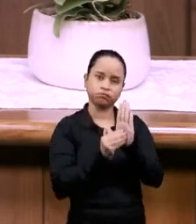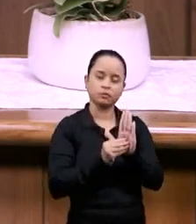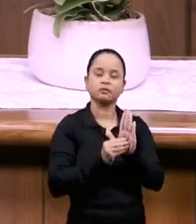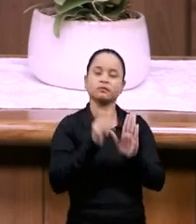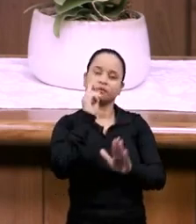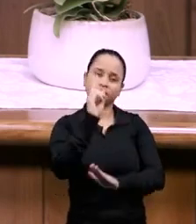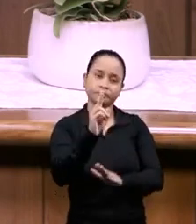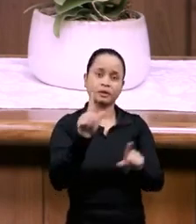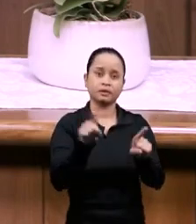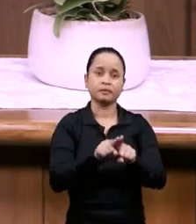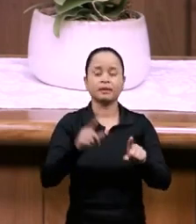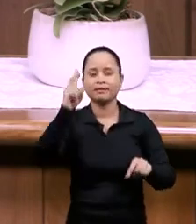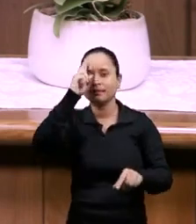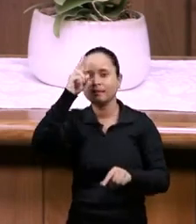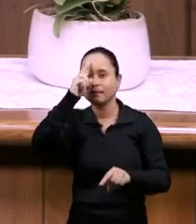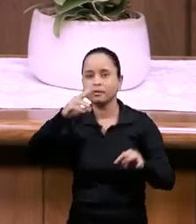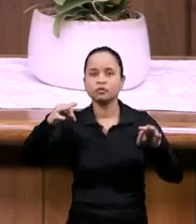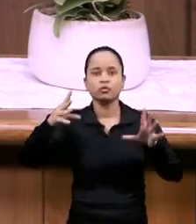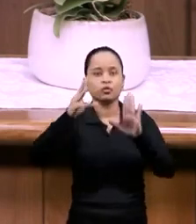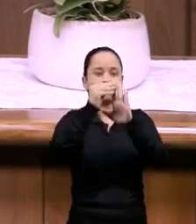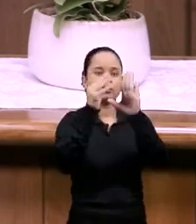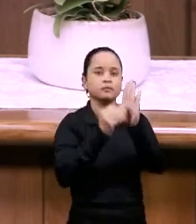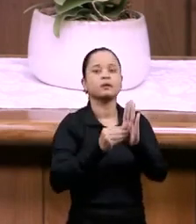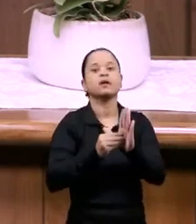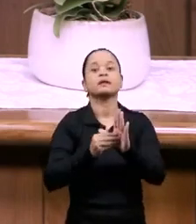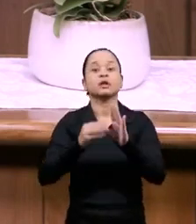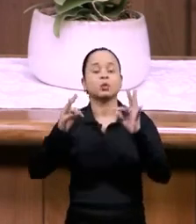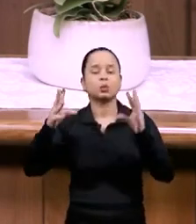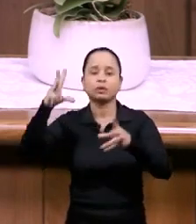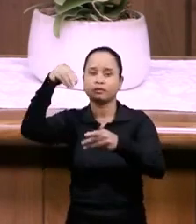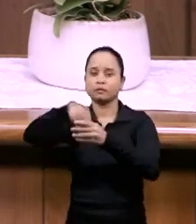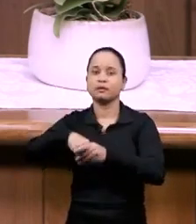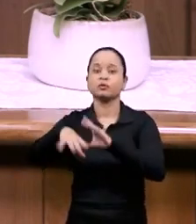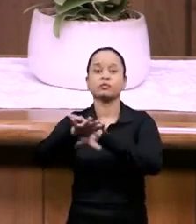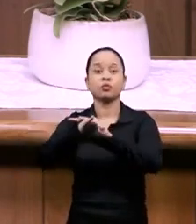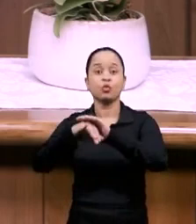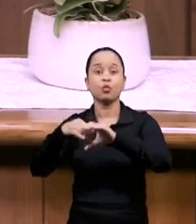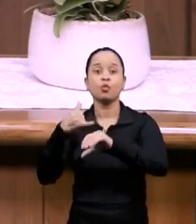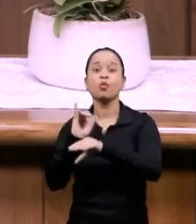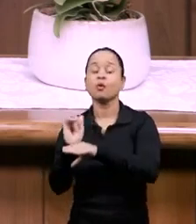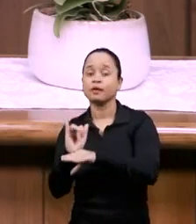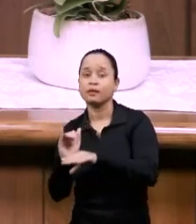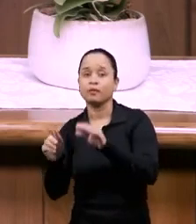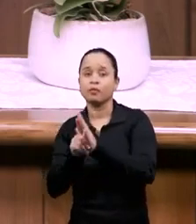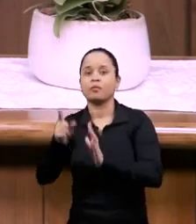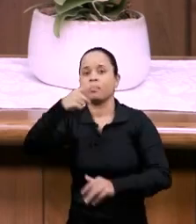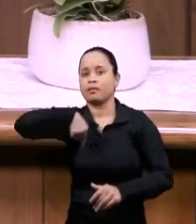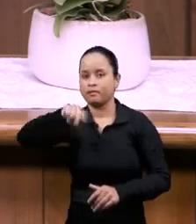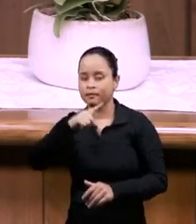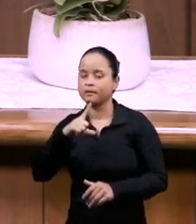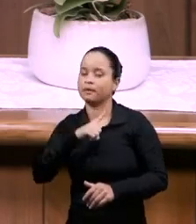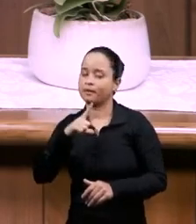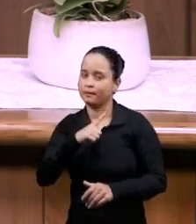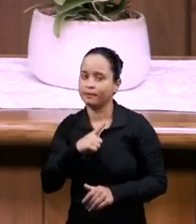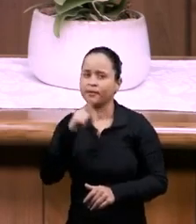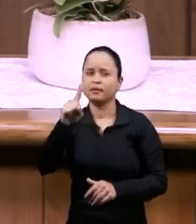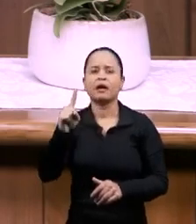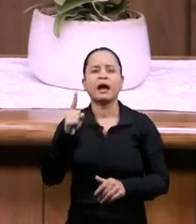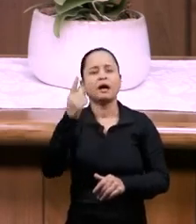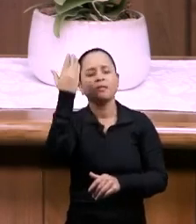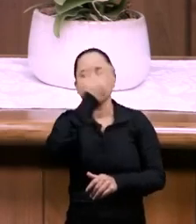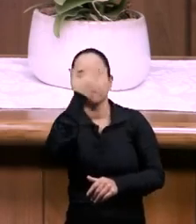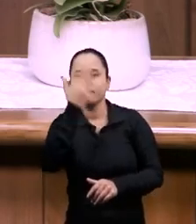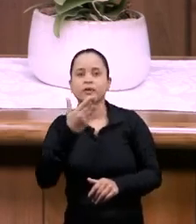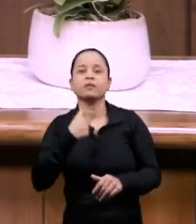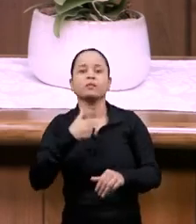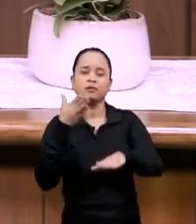on YouTube. And reminding the brethren that this entire, all of the content, everything that we mentioned here, if you can't watch it live, it's always available on our